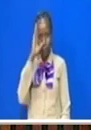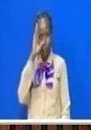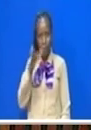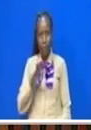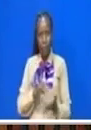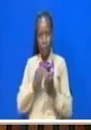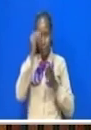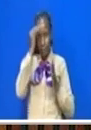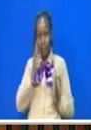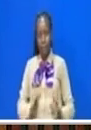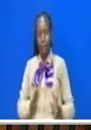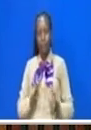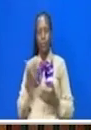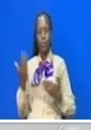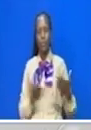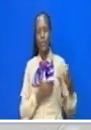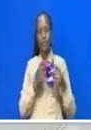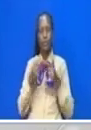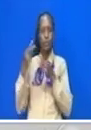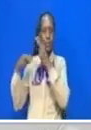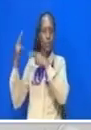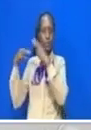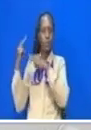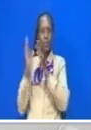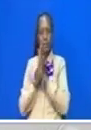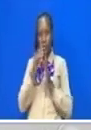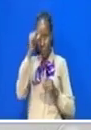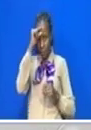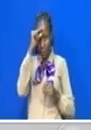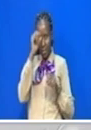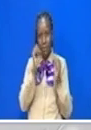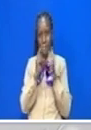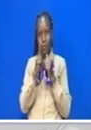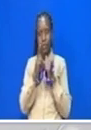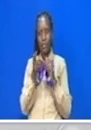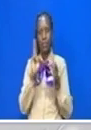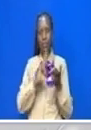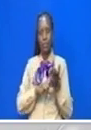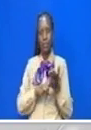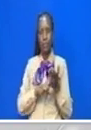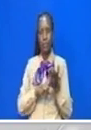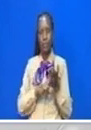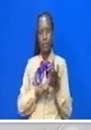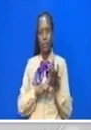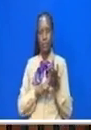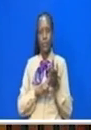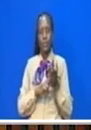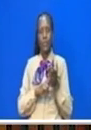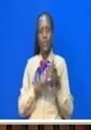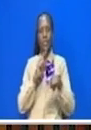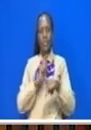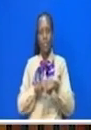Learner, welcome to History and Government Secondary Revision. During our